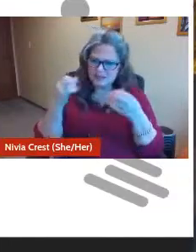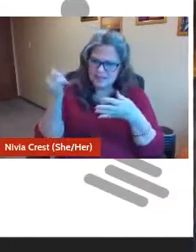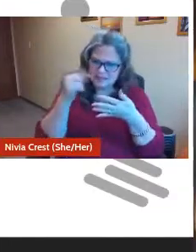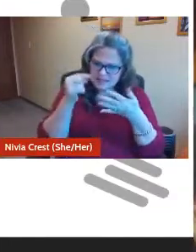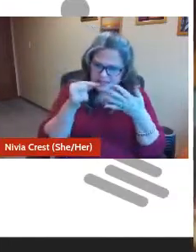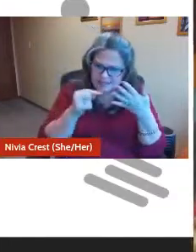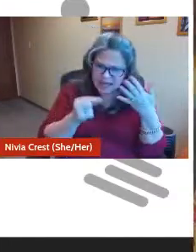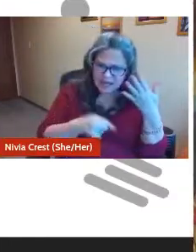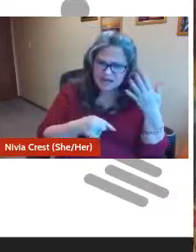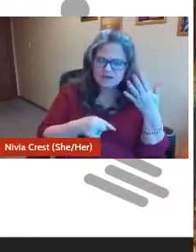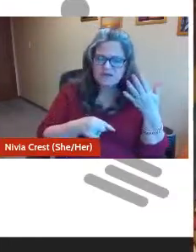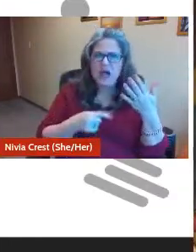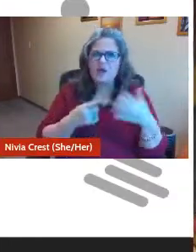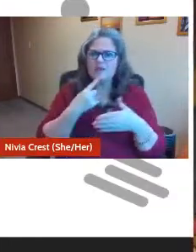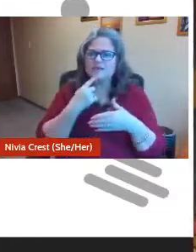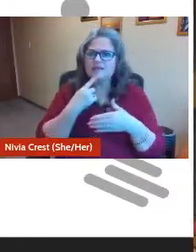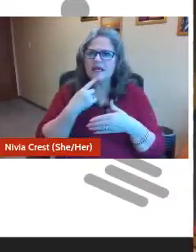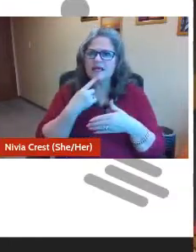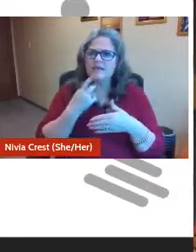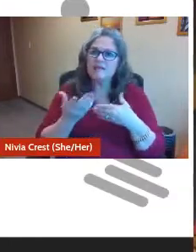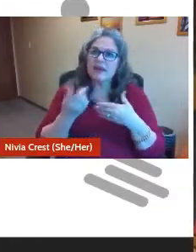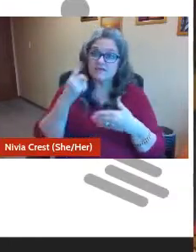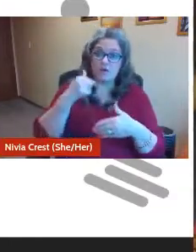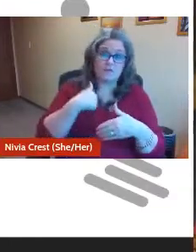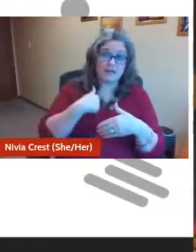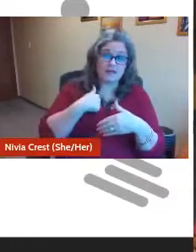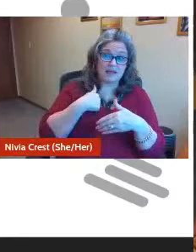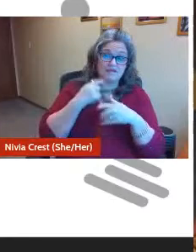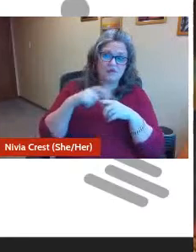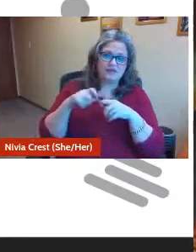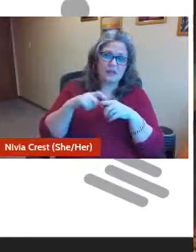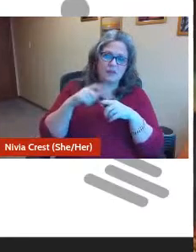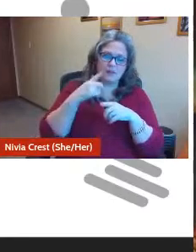you're looking at a good, for me now, sewing.